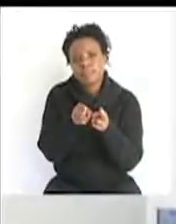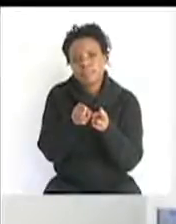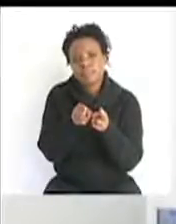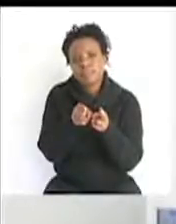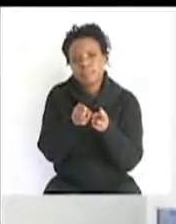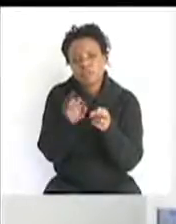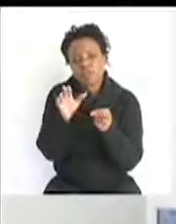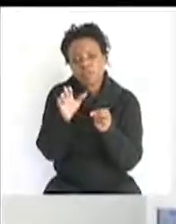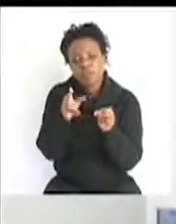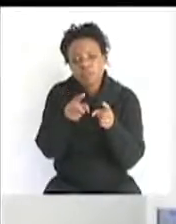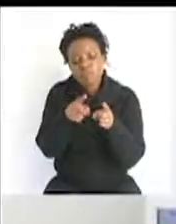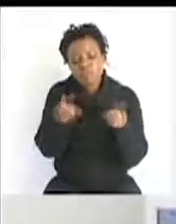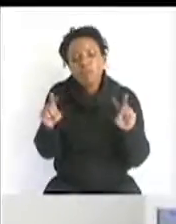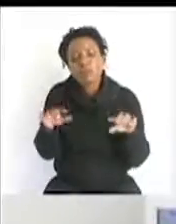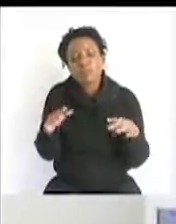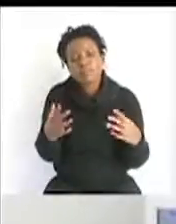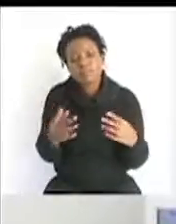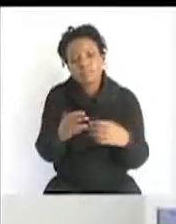it